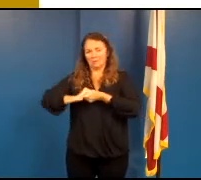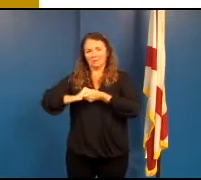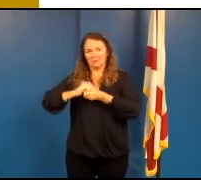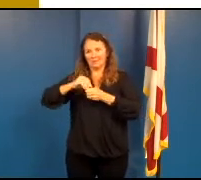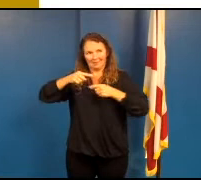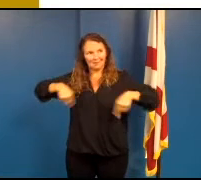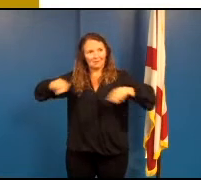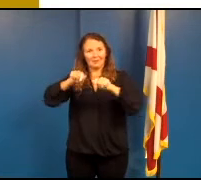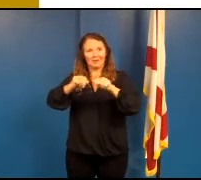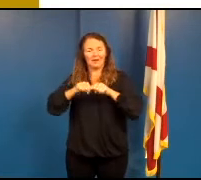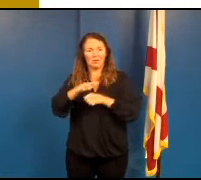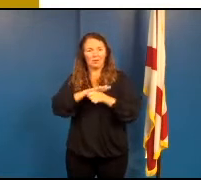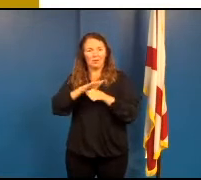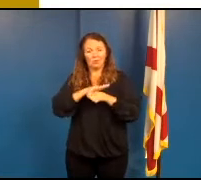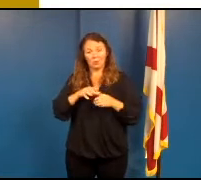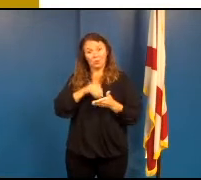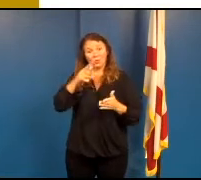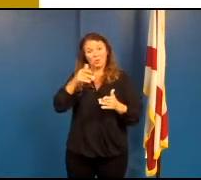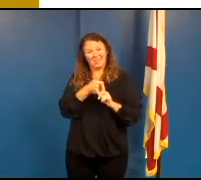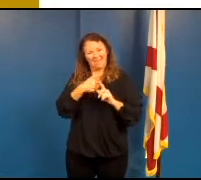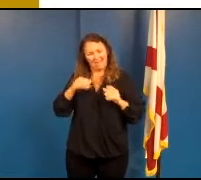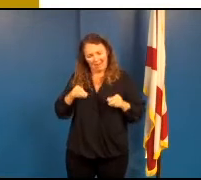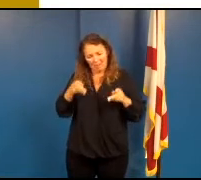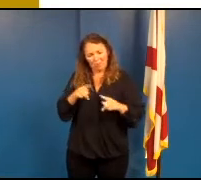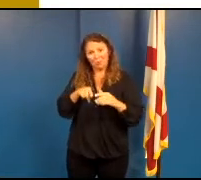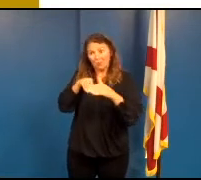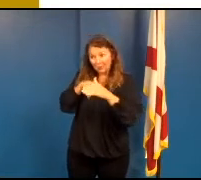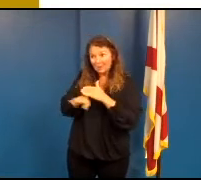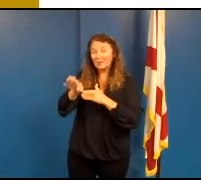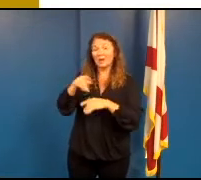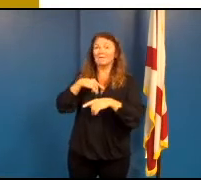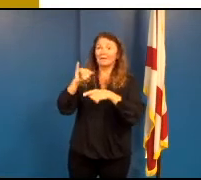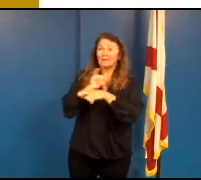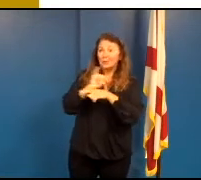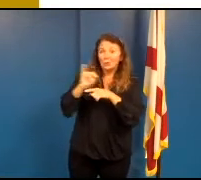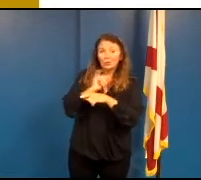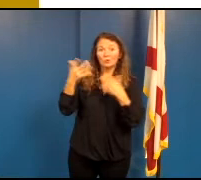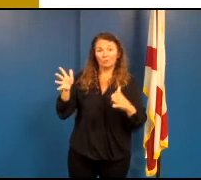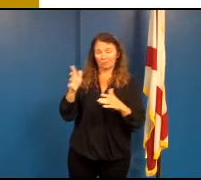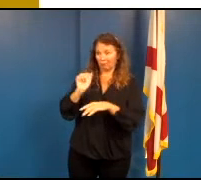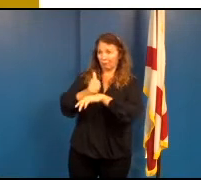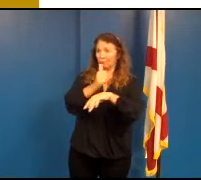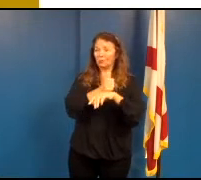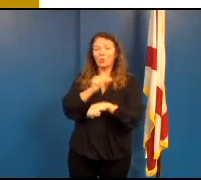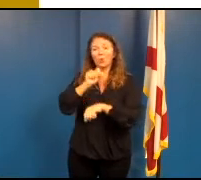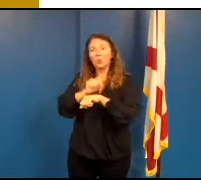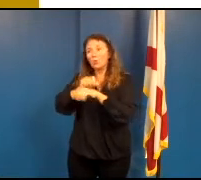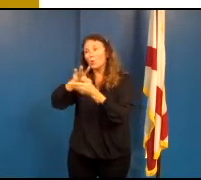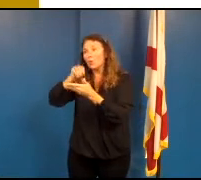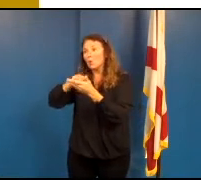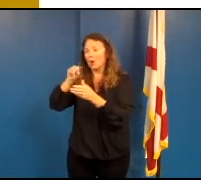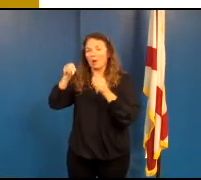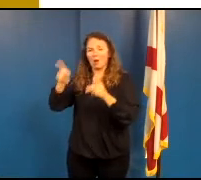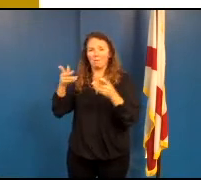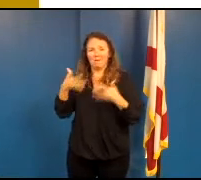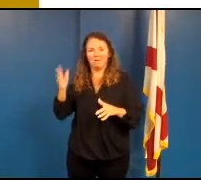that students have an opportunity to not only have internships, but other work-based learning